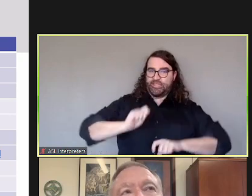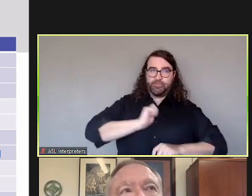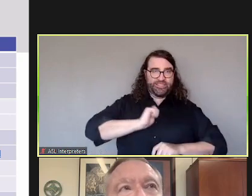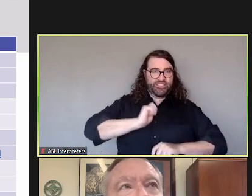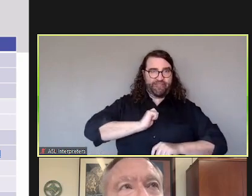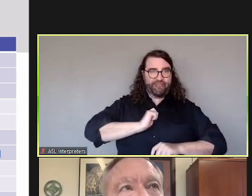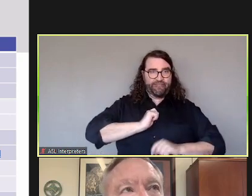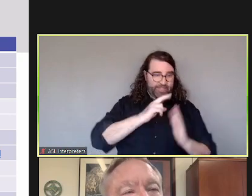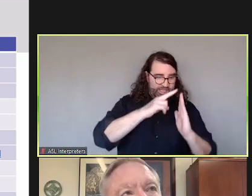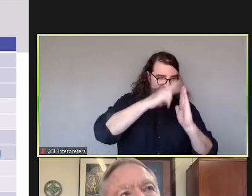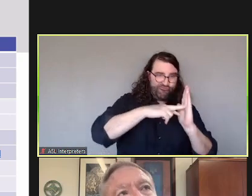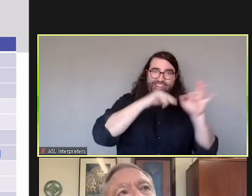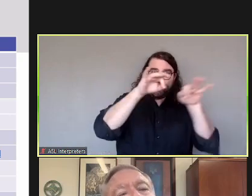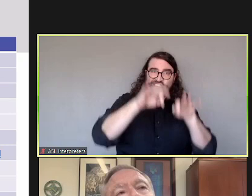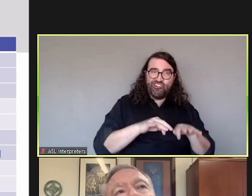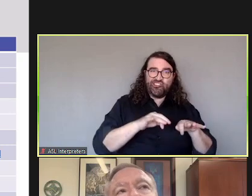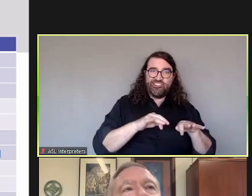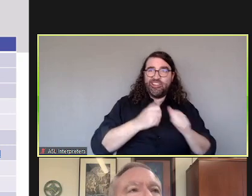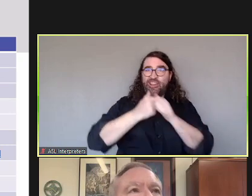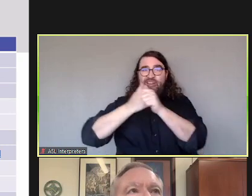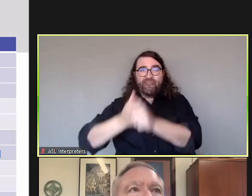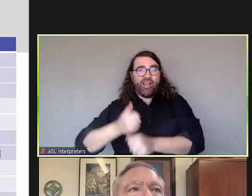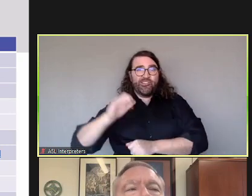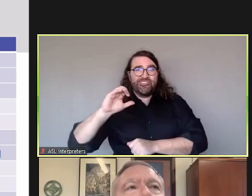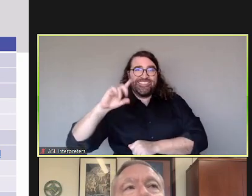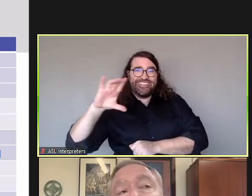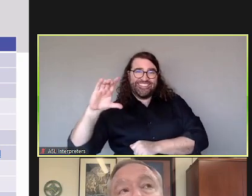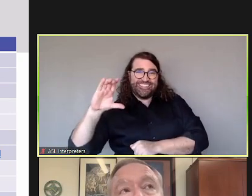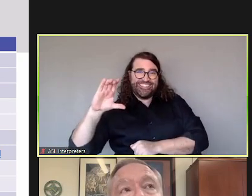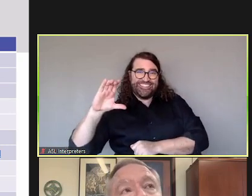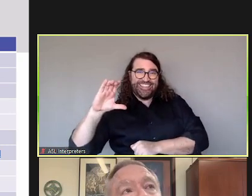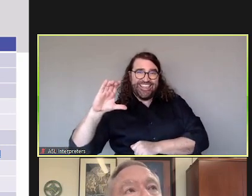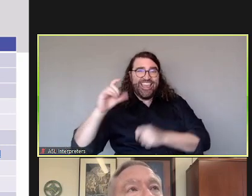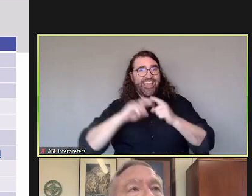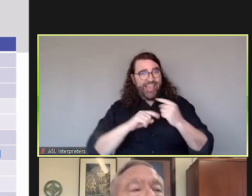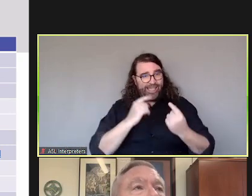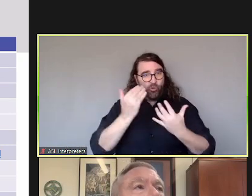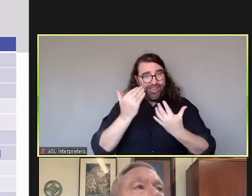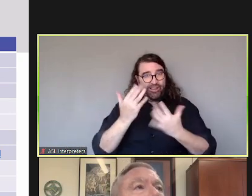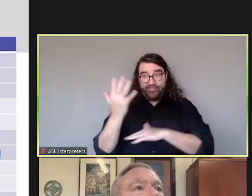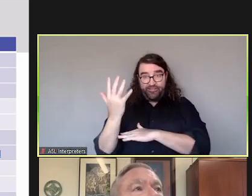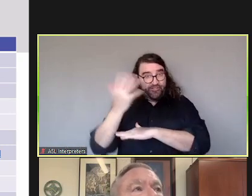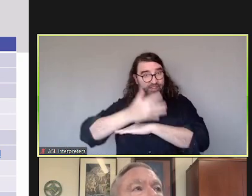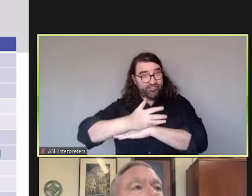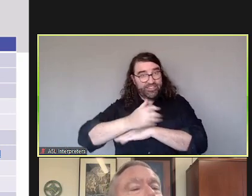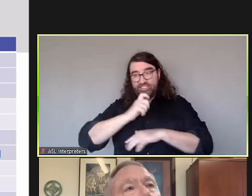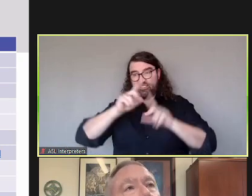went to the CDC website and did take a test on day 5. I was fine, thank goodness. But